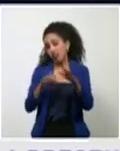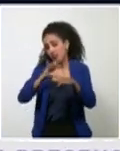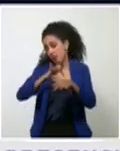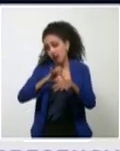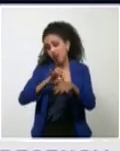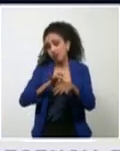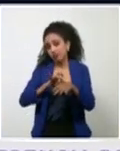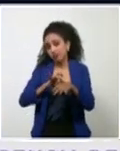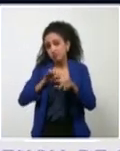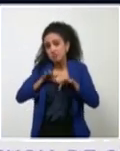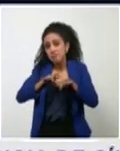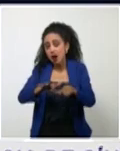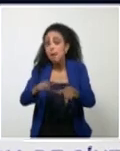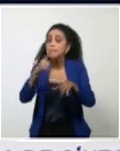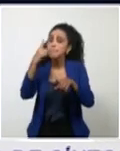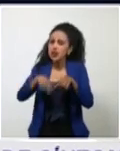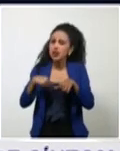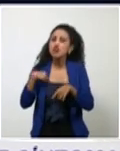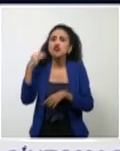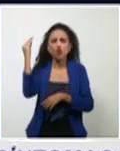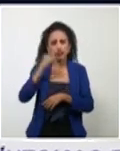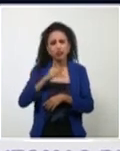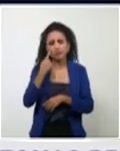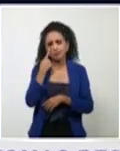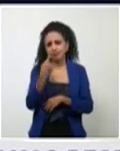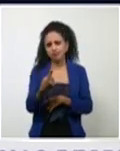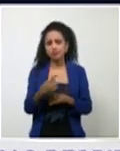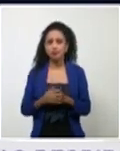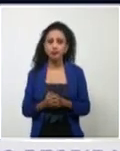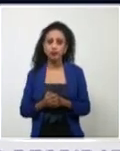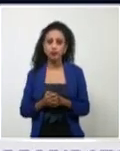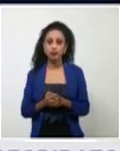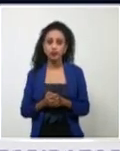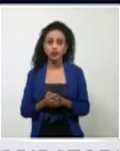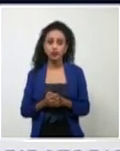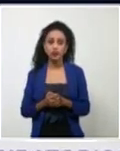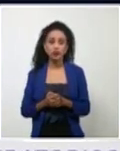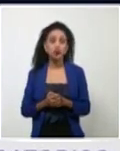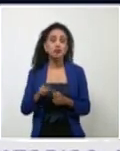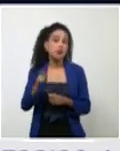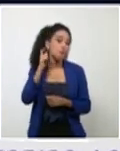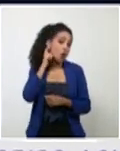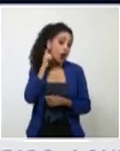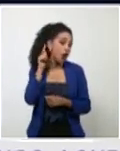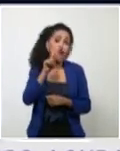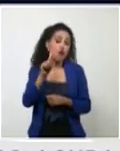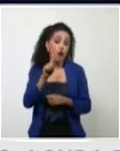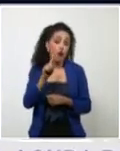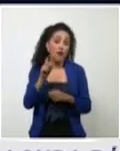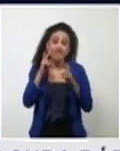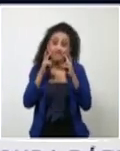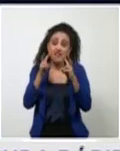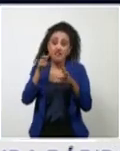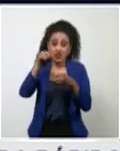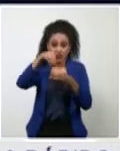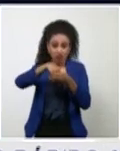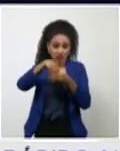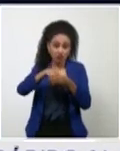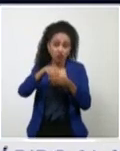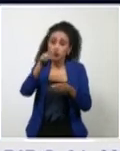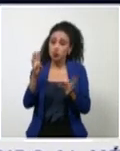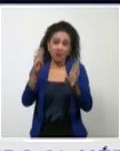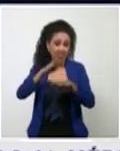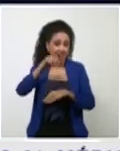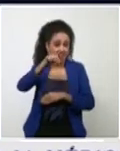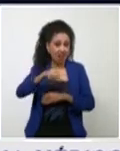epidemiological peculiarities, but I know that they do have a repercussion. She has not been in Granma. She went directly